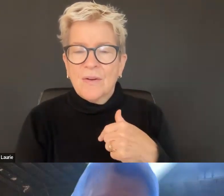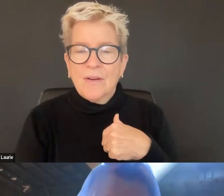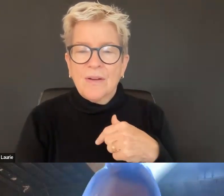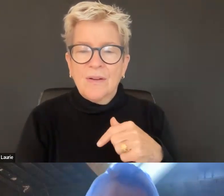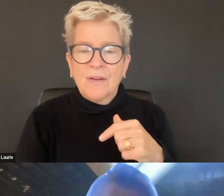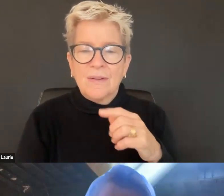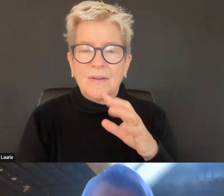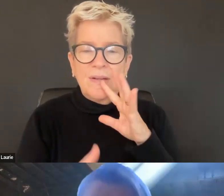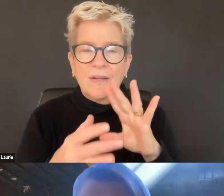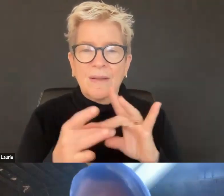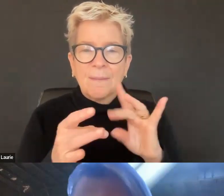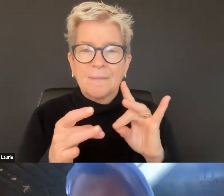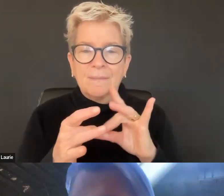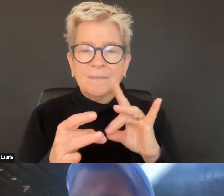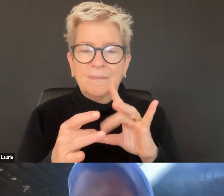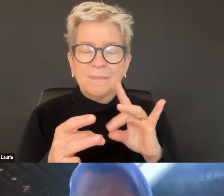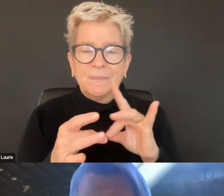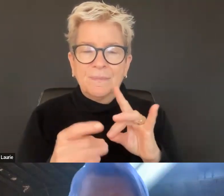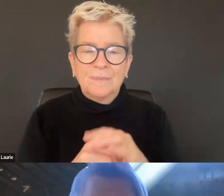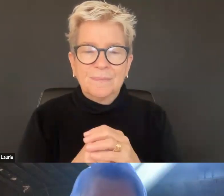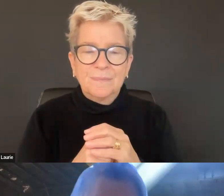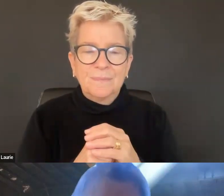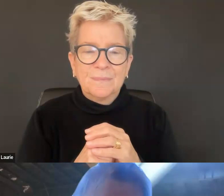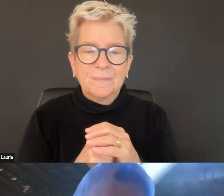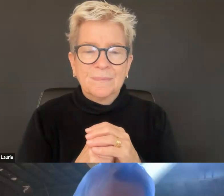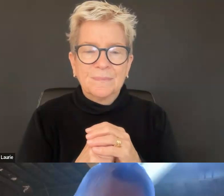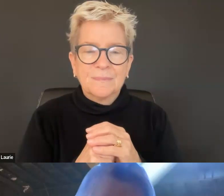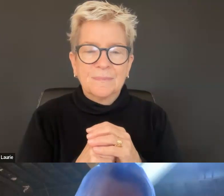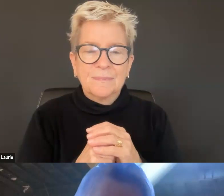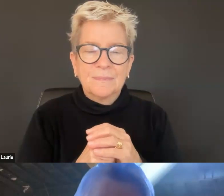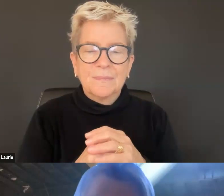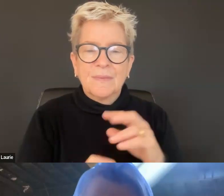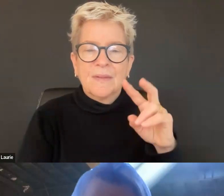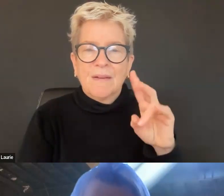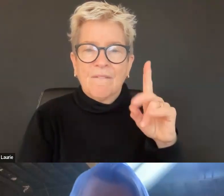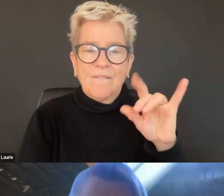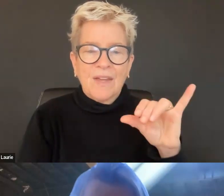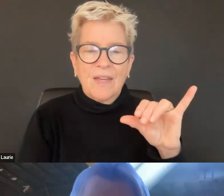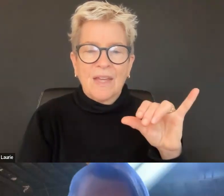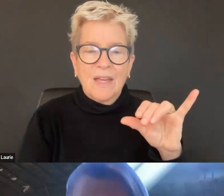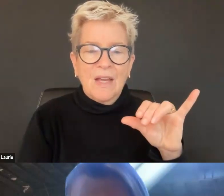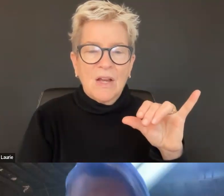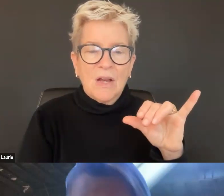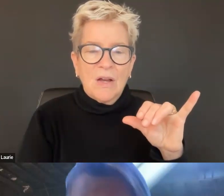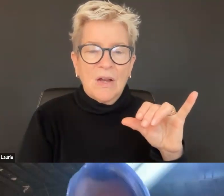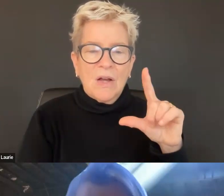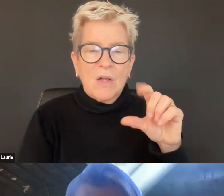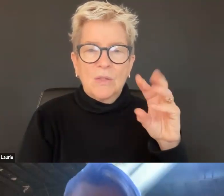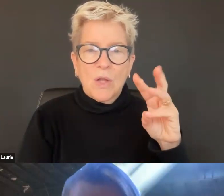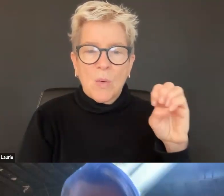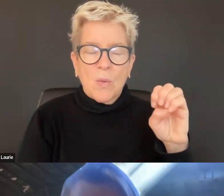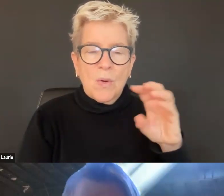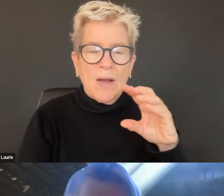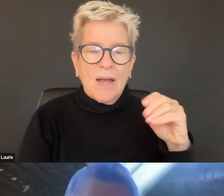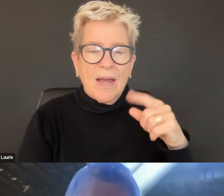Vicki Lowe since na Stutipo New Sklyam since na New Hawk. My name is Vicki Lowe. I am Jamestown Squala, the